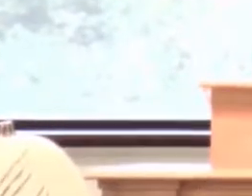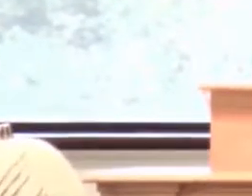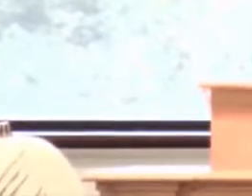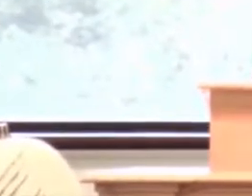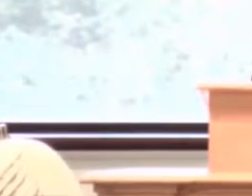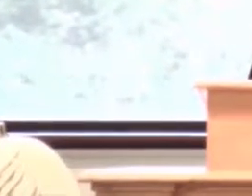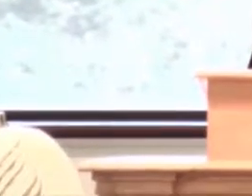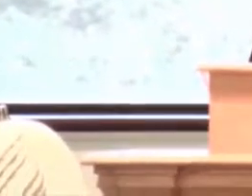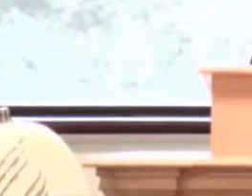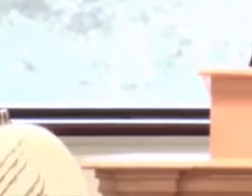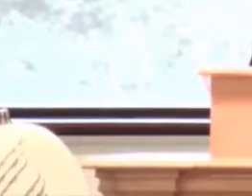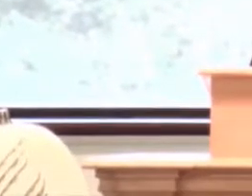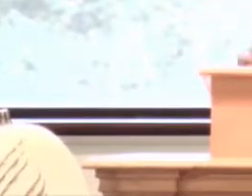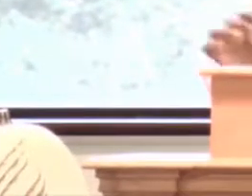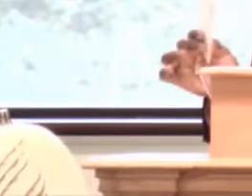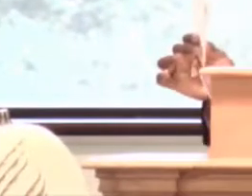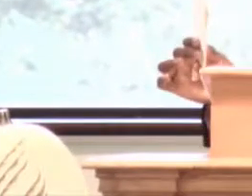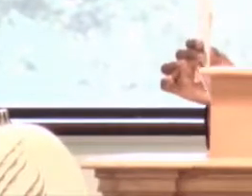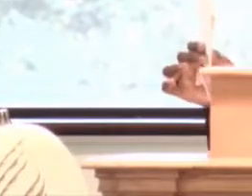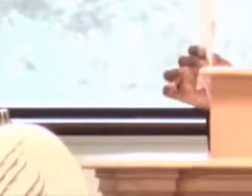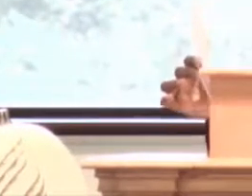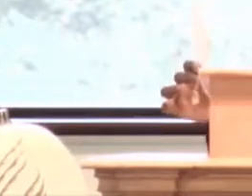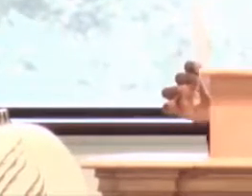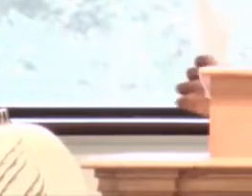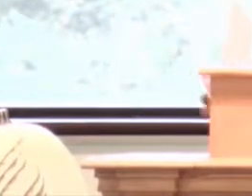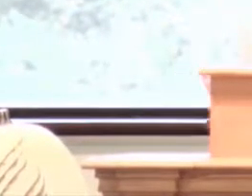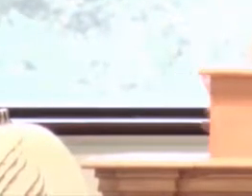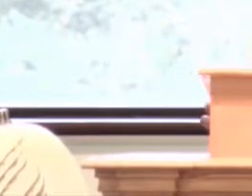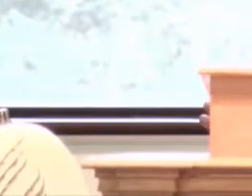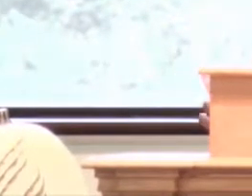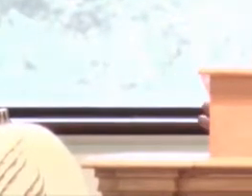our church. We welcome everybody to